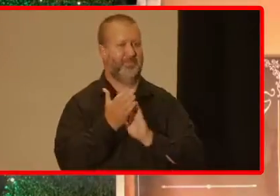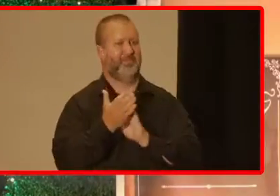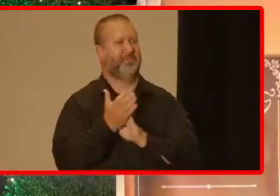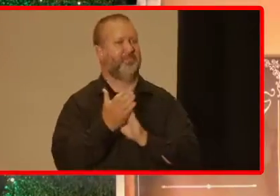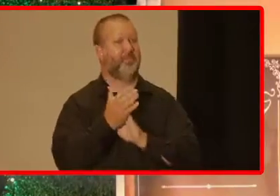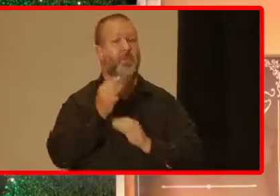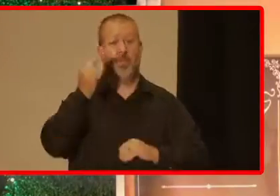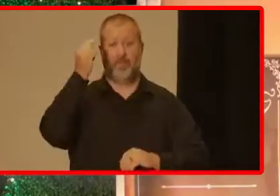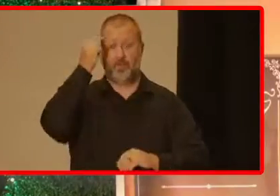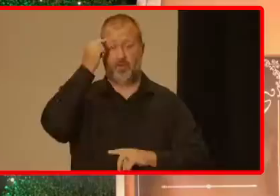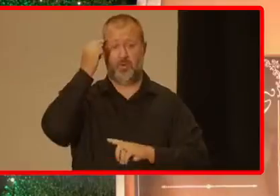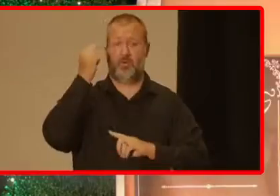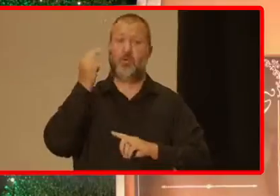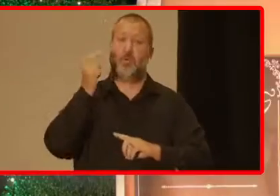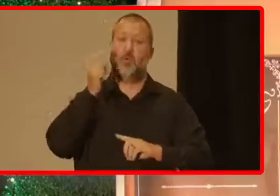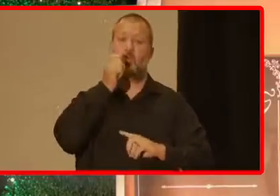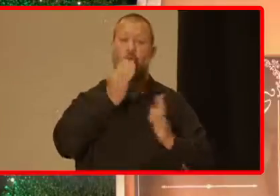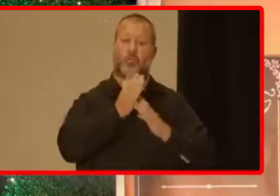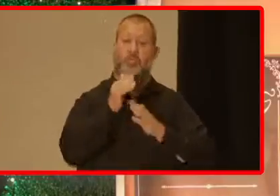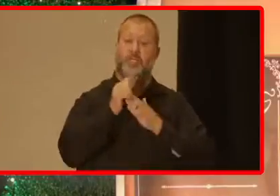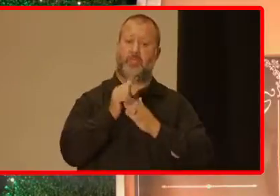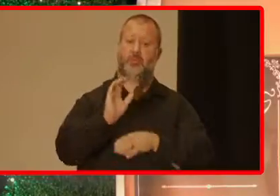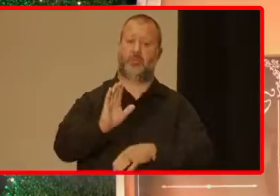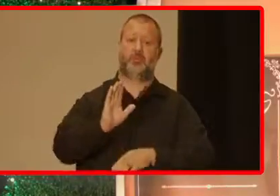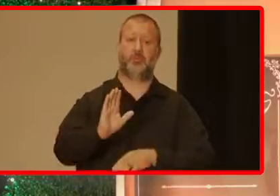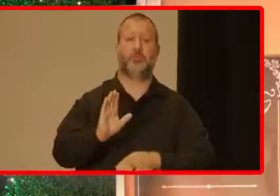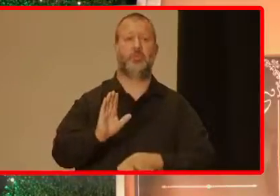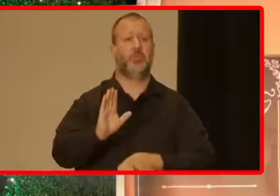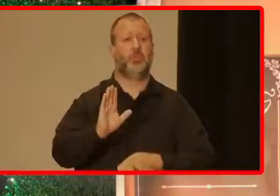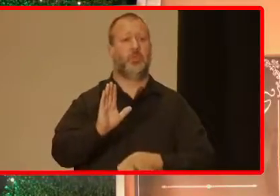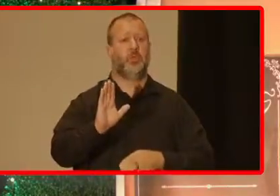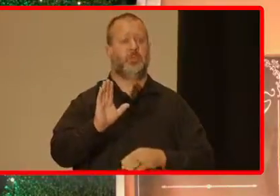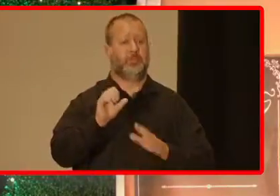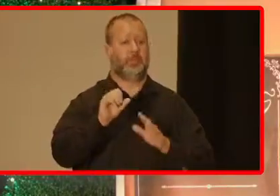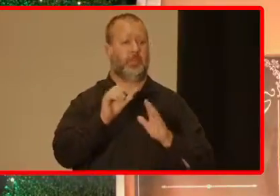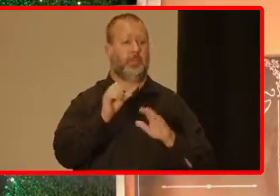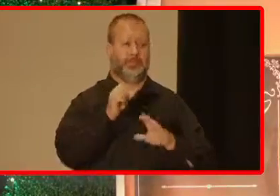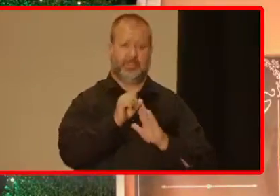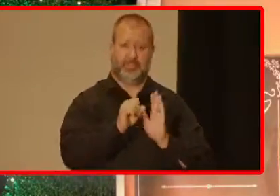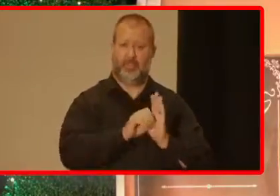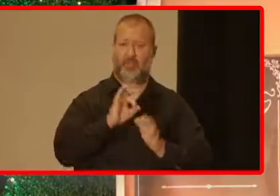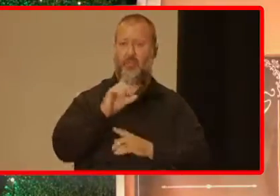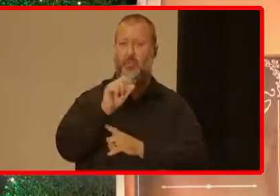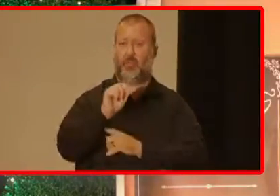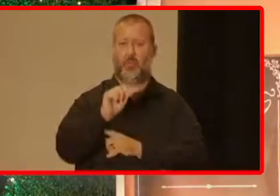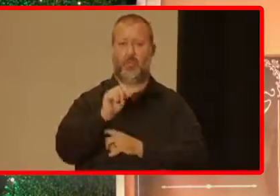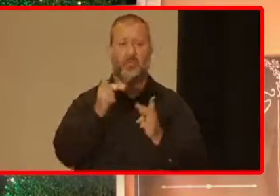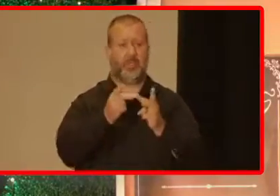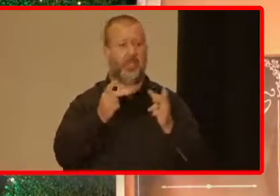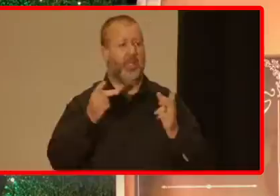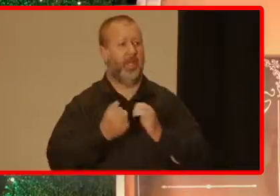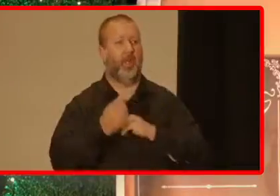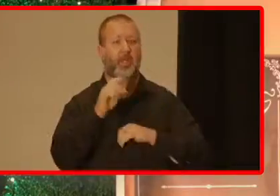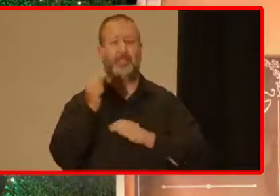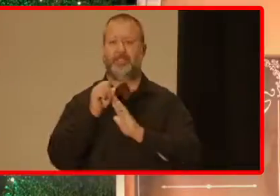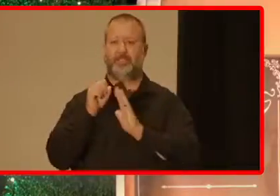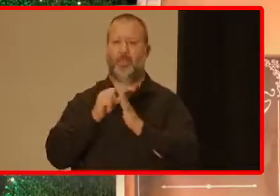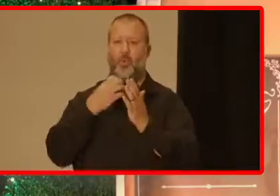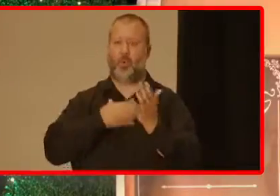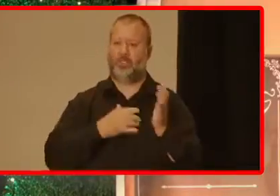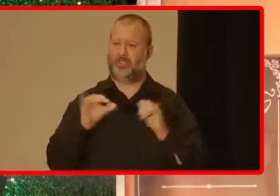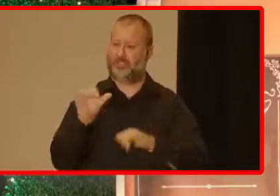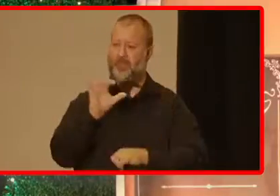A governor, through his leadership, who has made the state of Florida a place that every other state wants